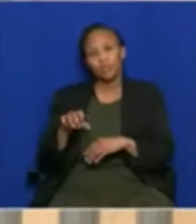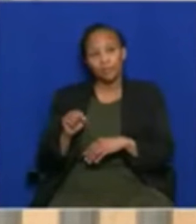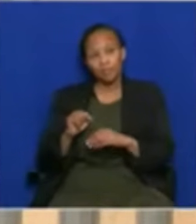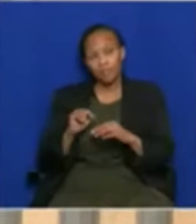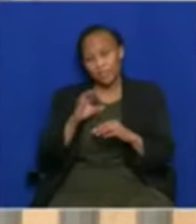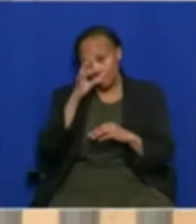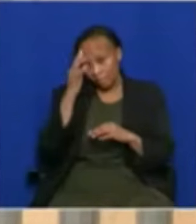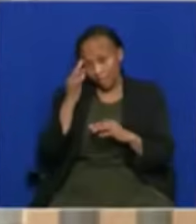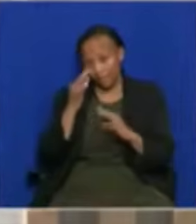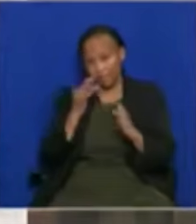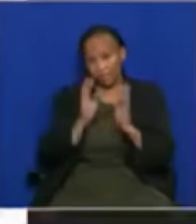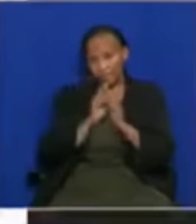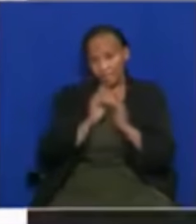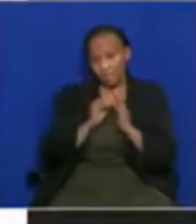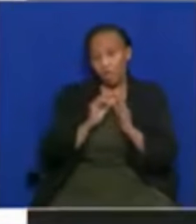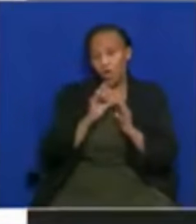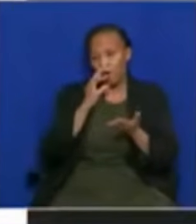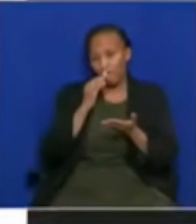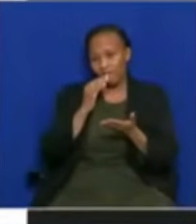2378.